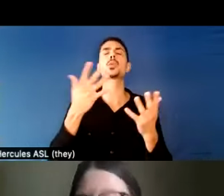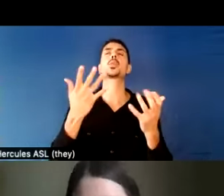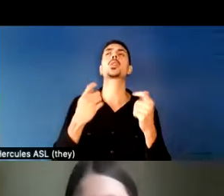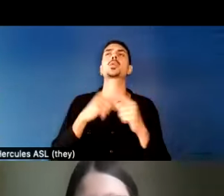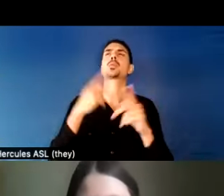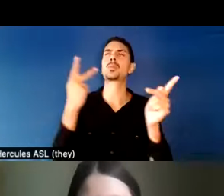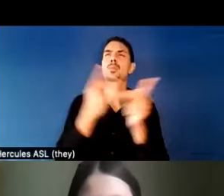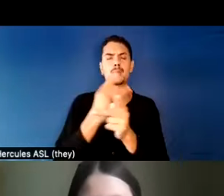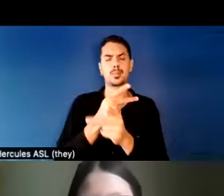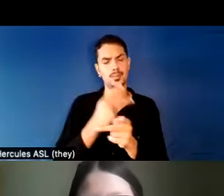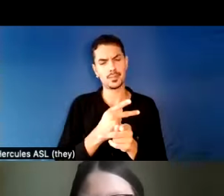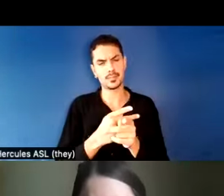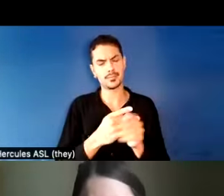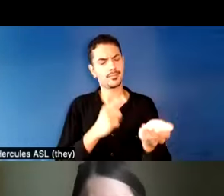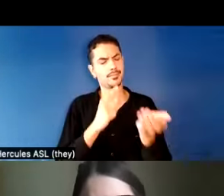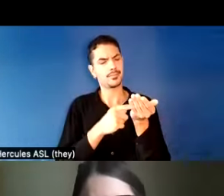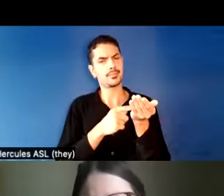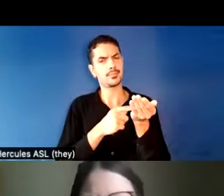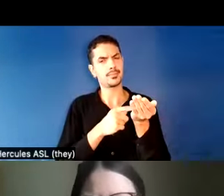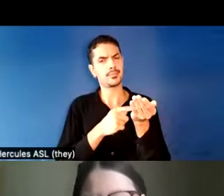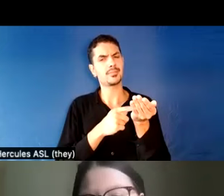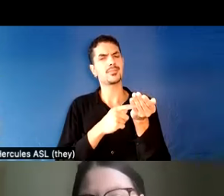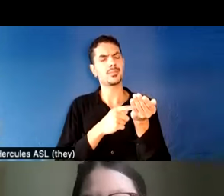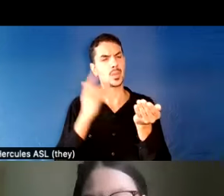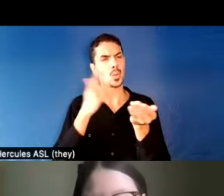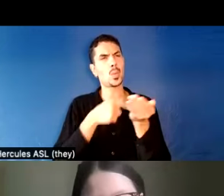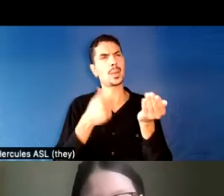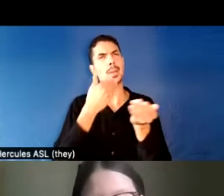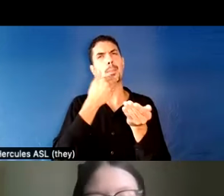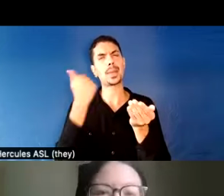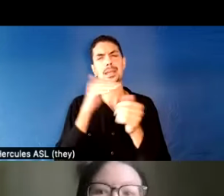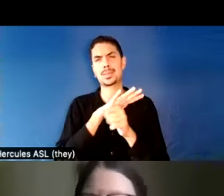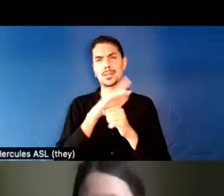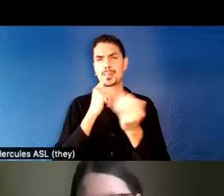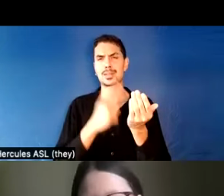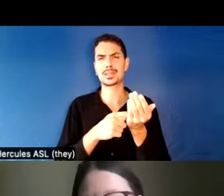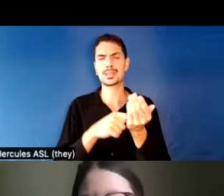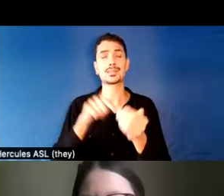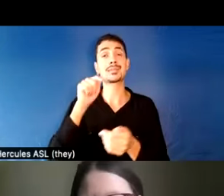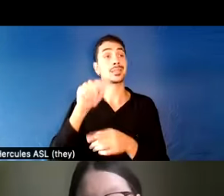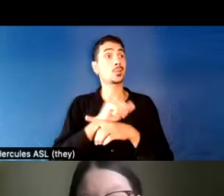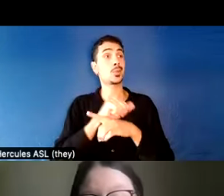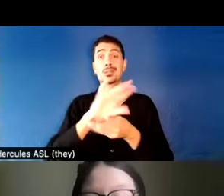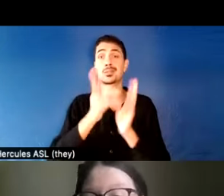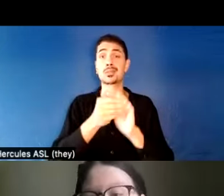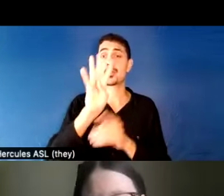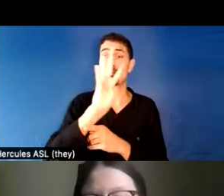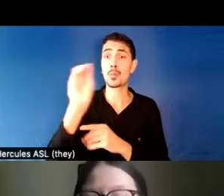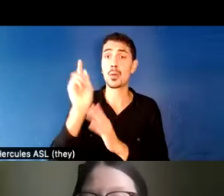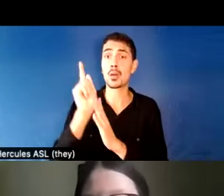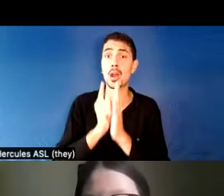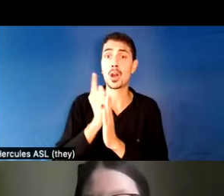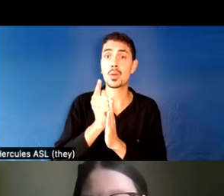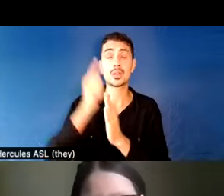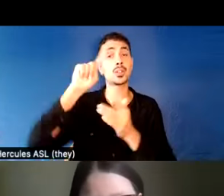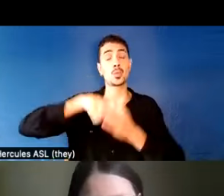out what is that best space for this to be for, like, you know, these 40-hour trainings, as they were originally intended, were for, you know, people